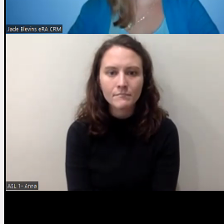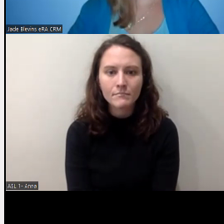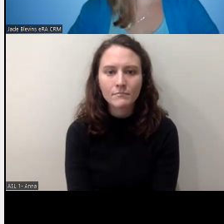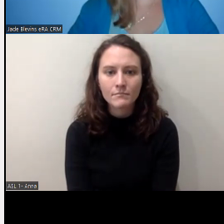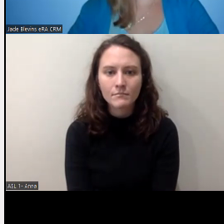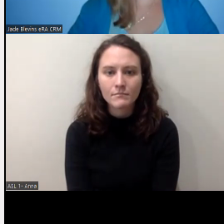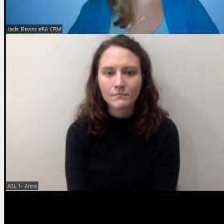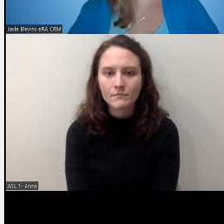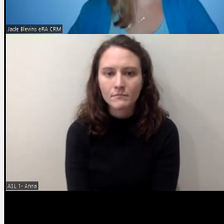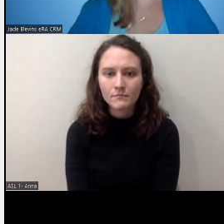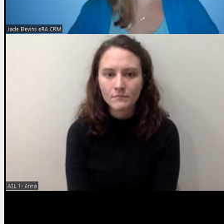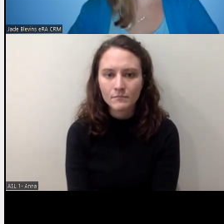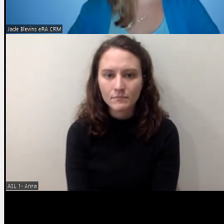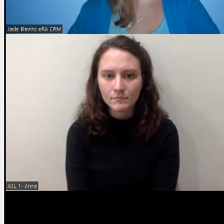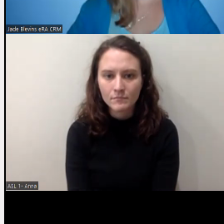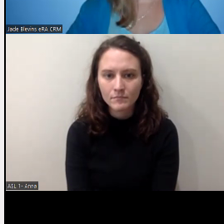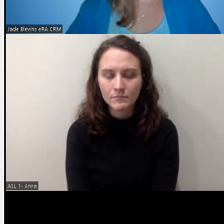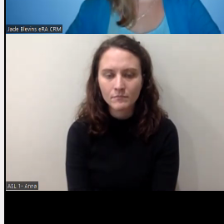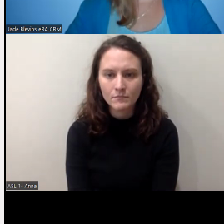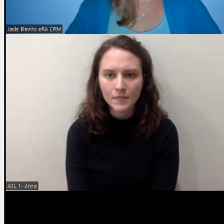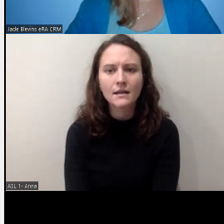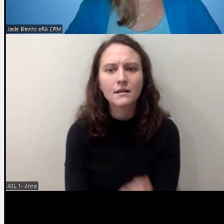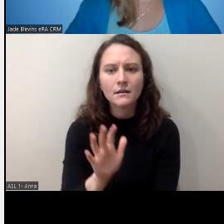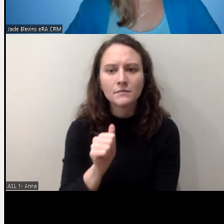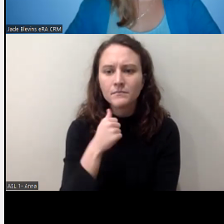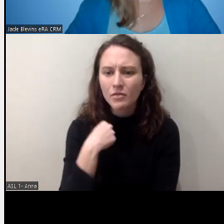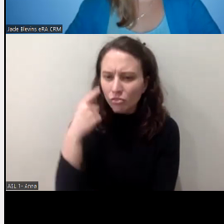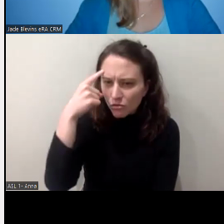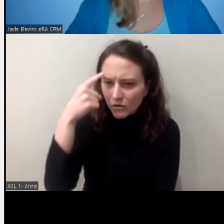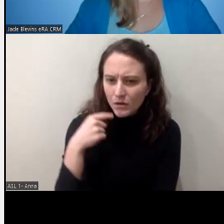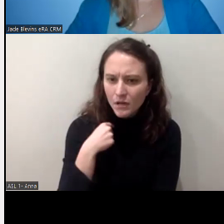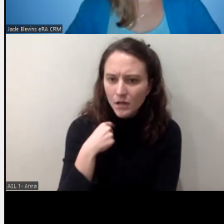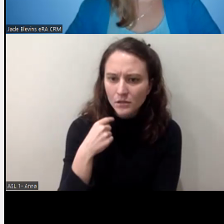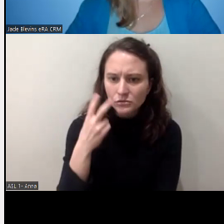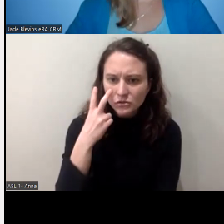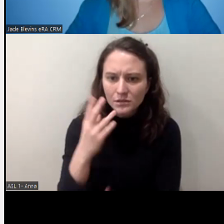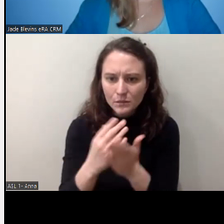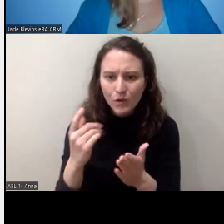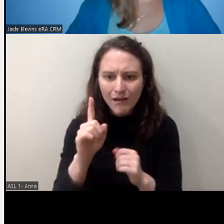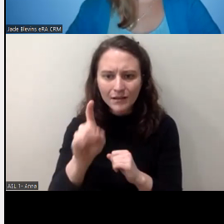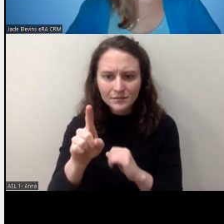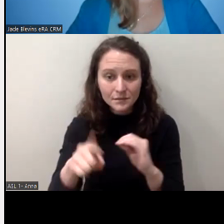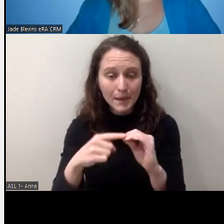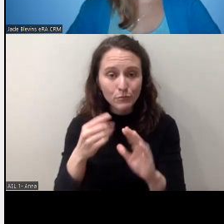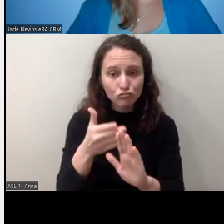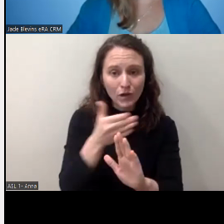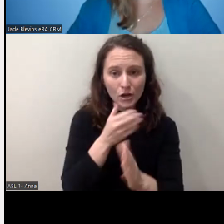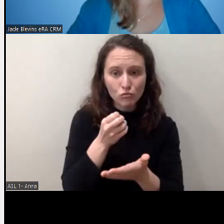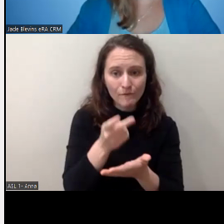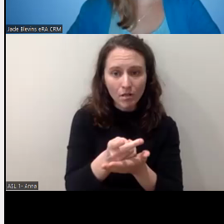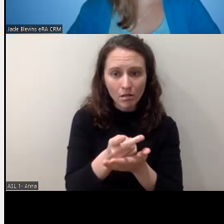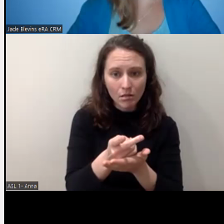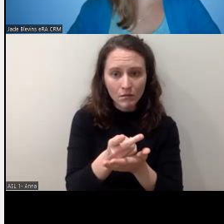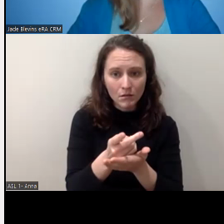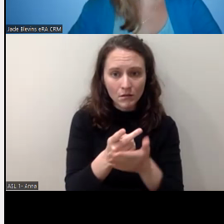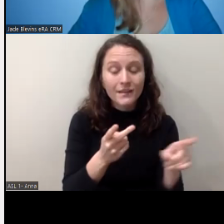Looking through here. I thought I saw someone have a prior approval question. I don't know if anyone answered it, but it's my we